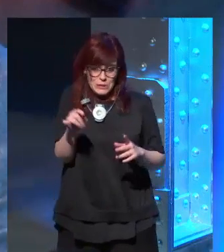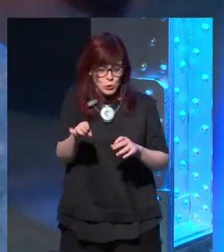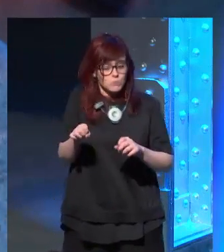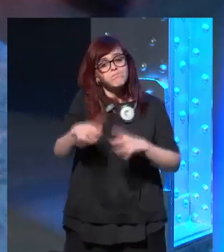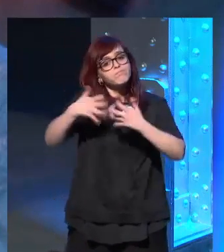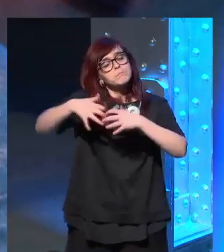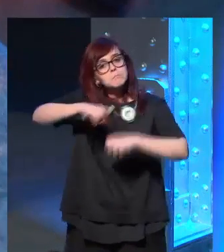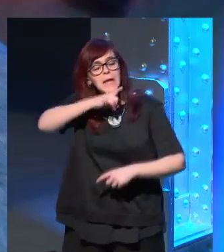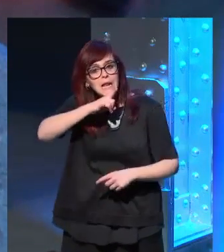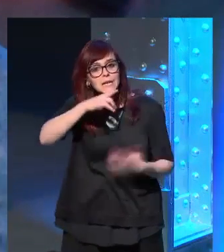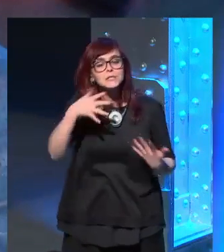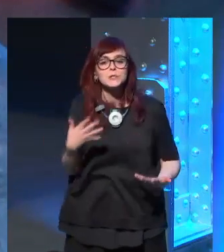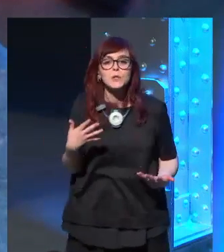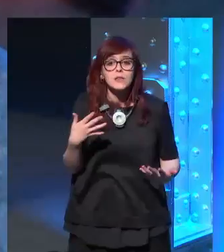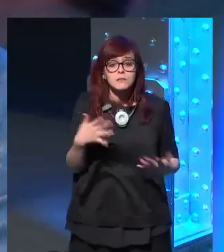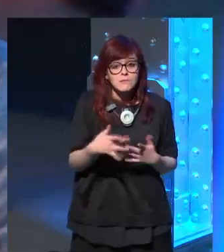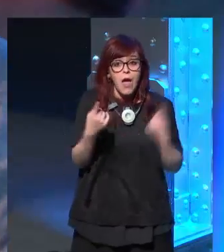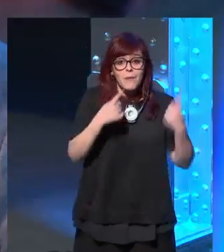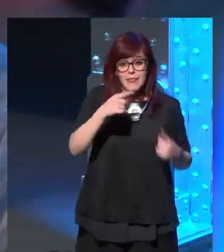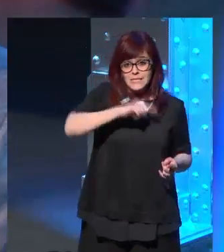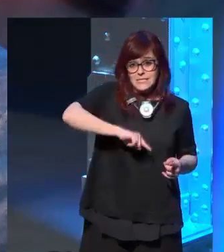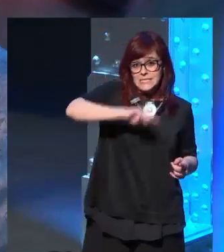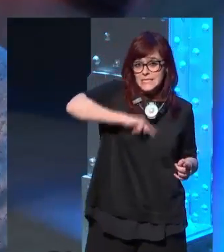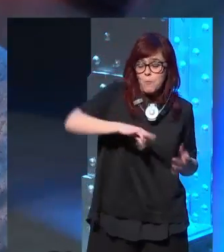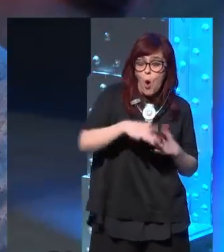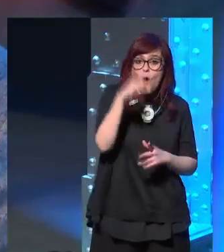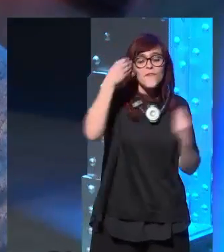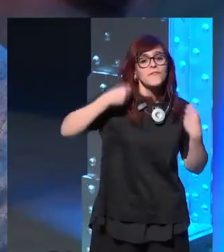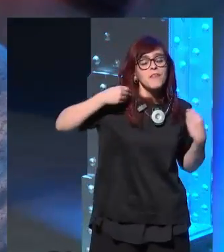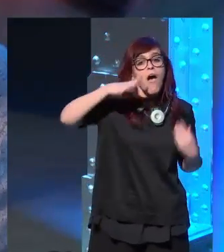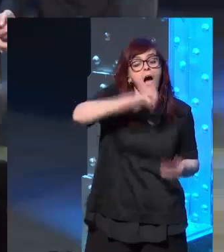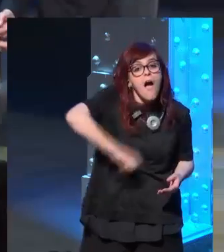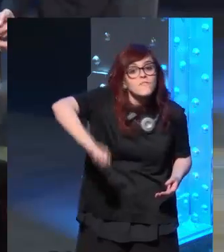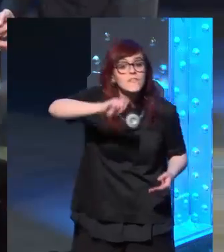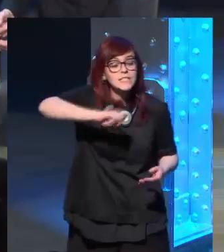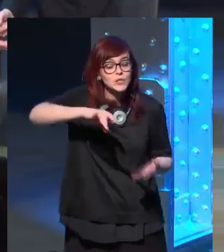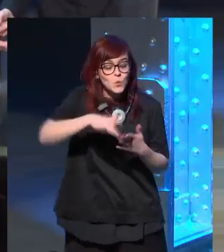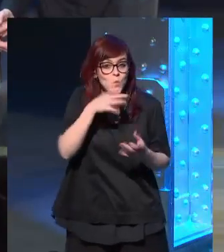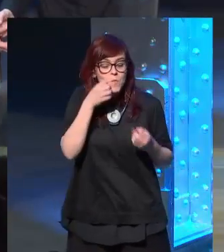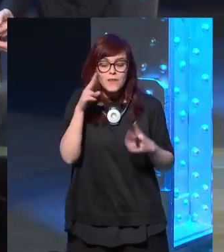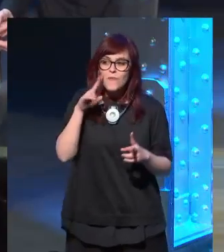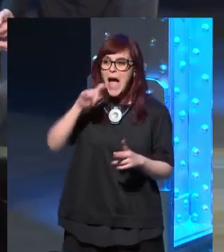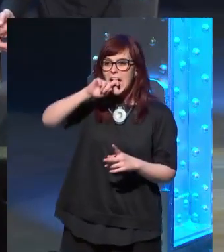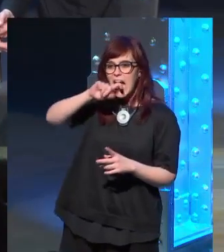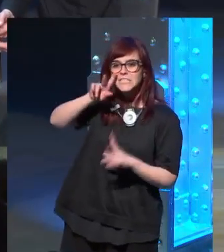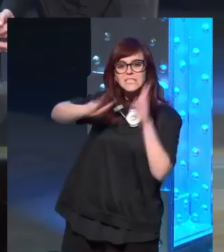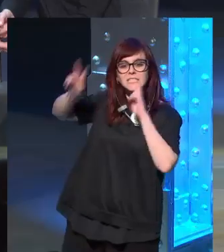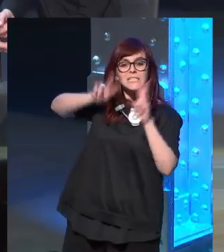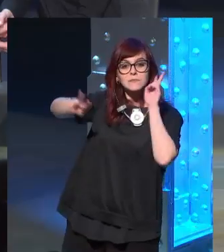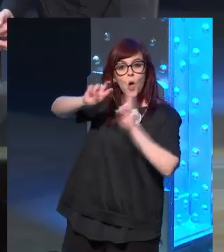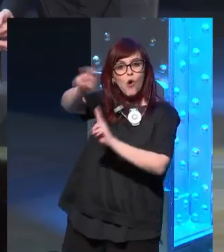of how fantastic everybody else's lives seems to be. So maybe also steering clear of that, or